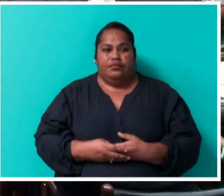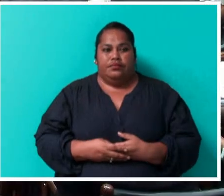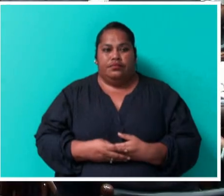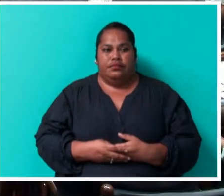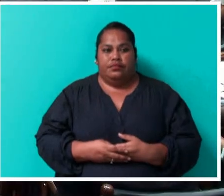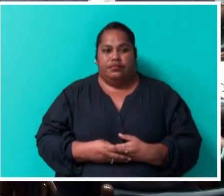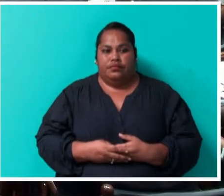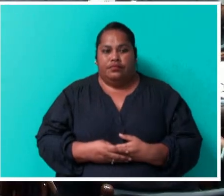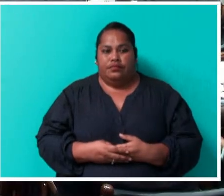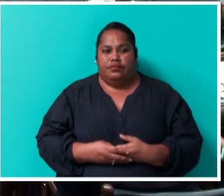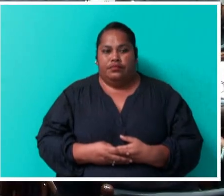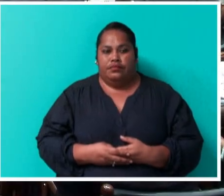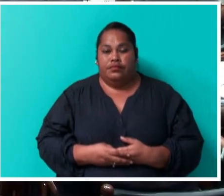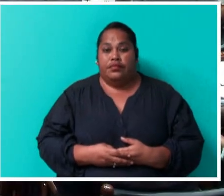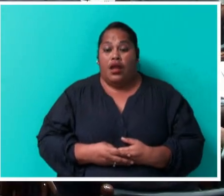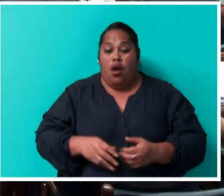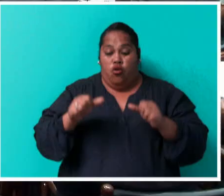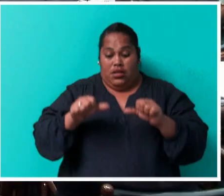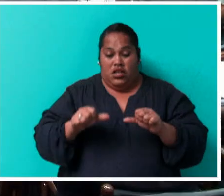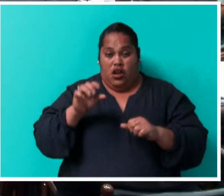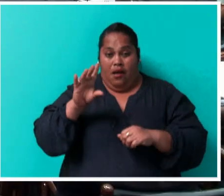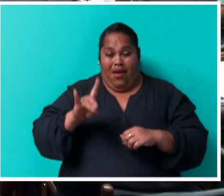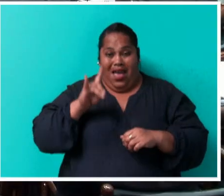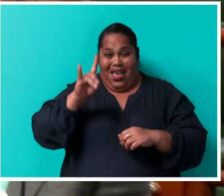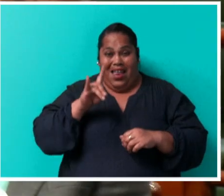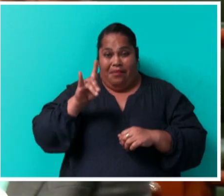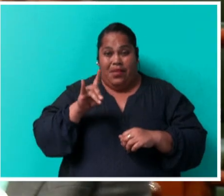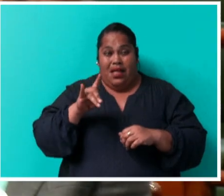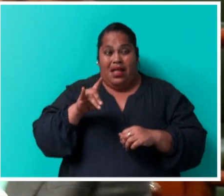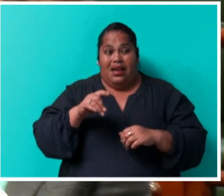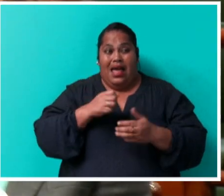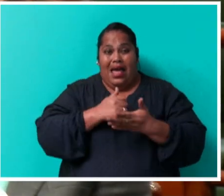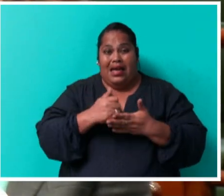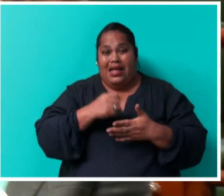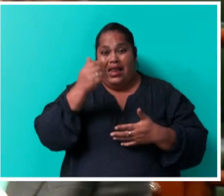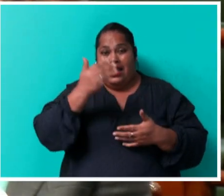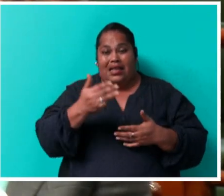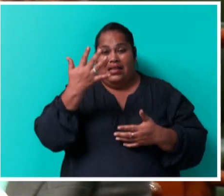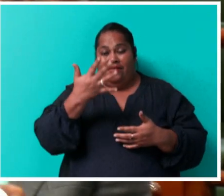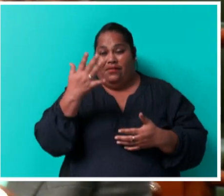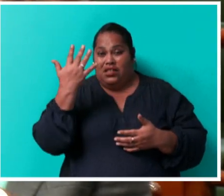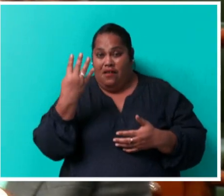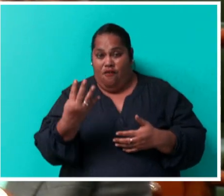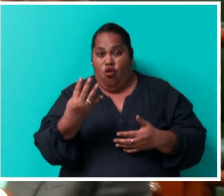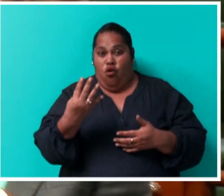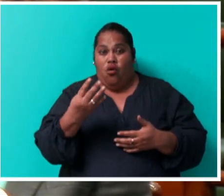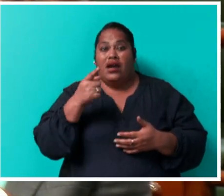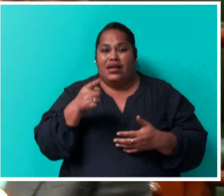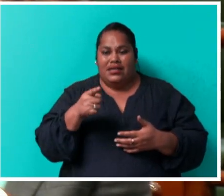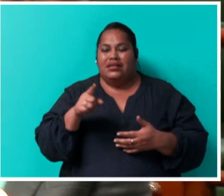Mr. Speaker, the Protection of Animals Act 1954 is actively enforced by the Fiji Police